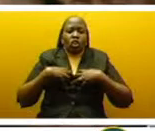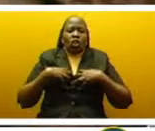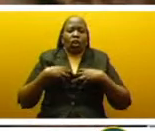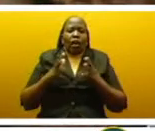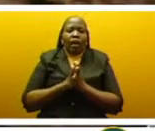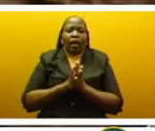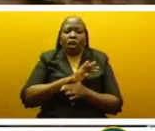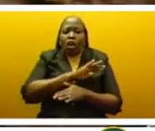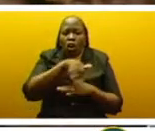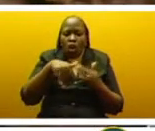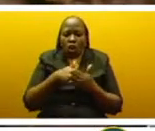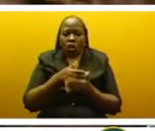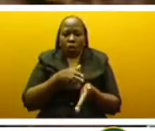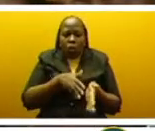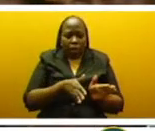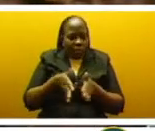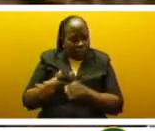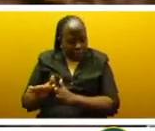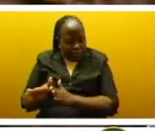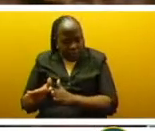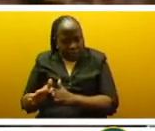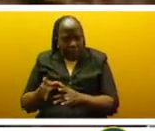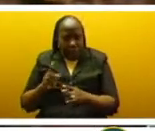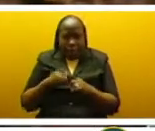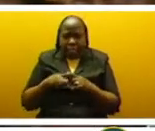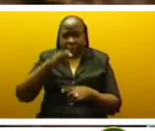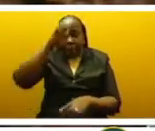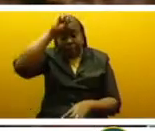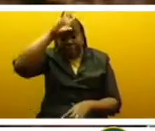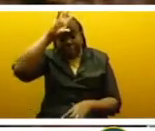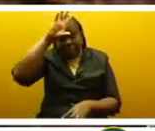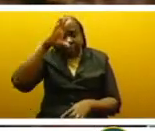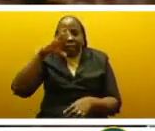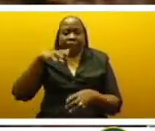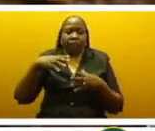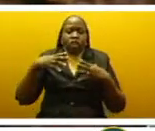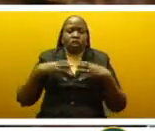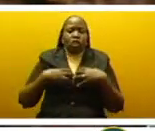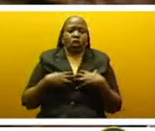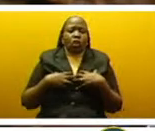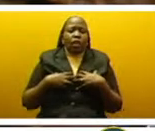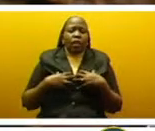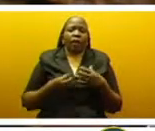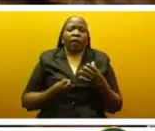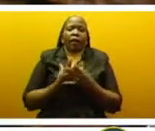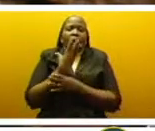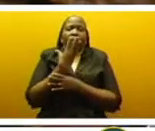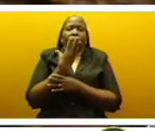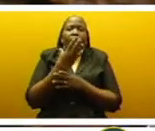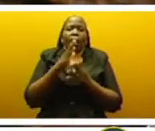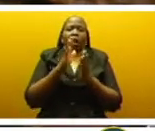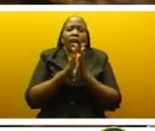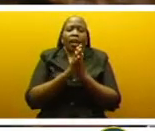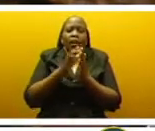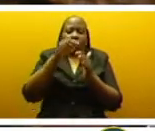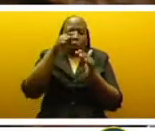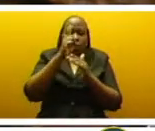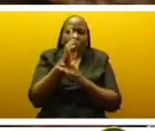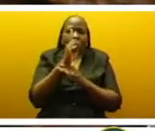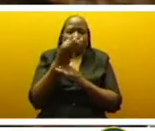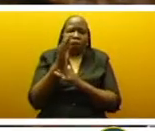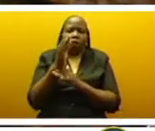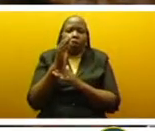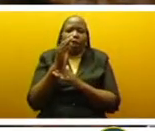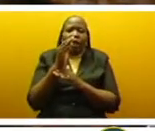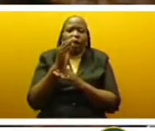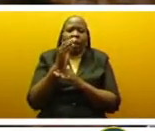And surprisingly, the shock and awe tactics actually came out in one of the protagonists,